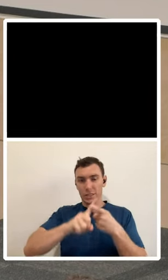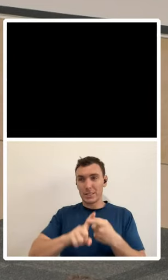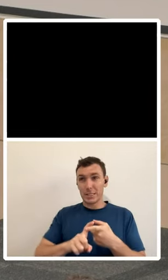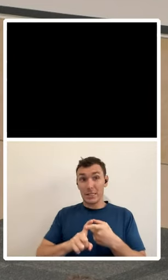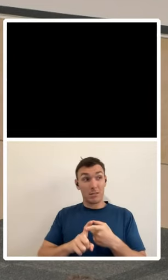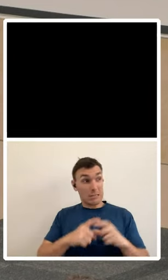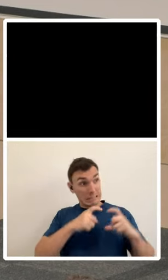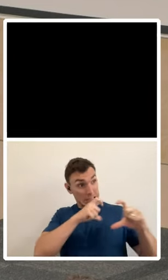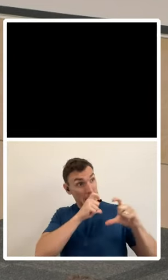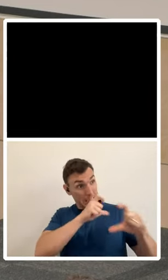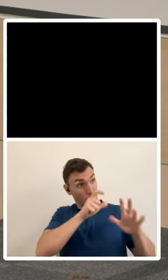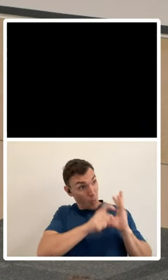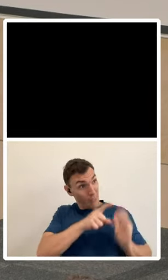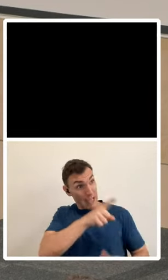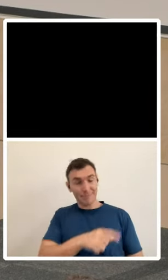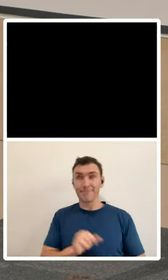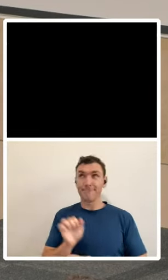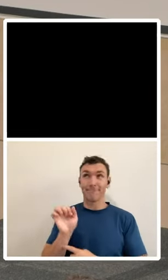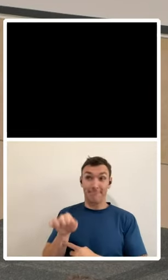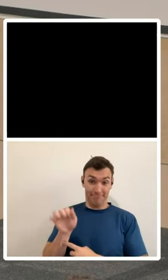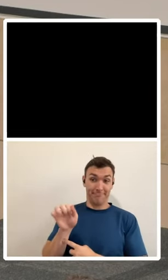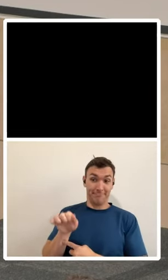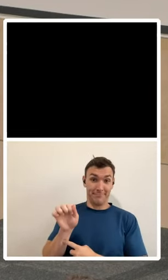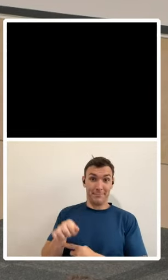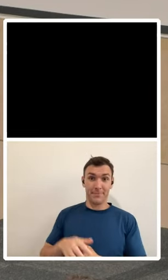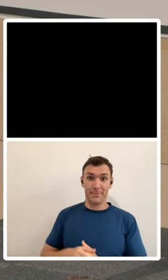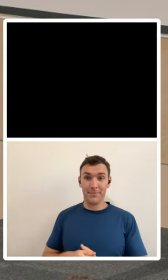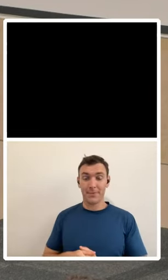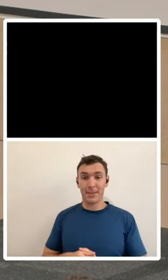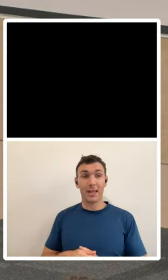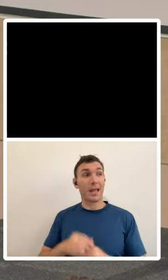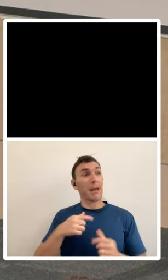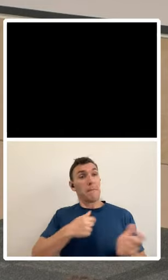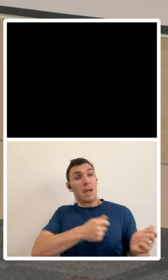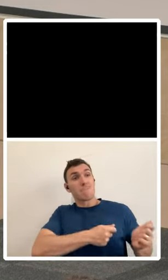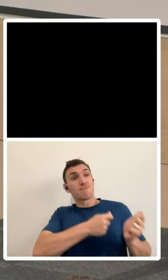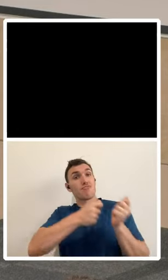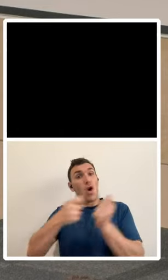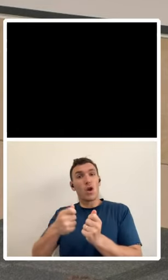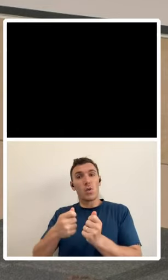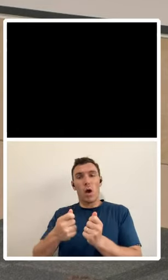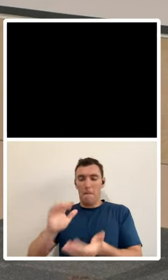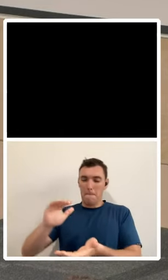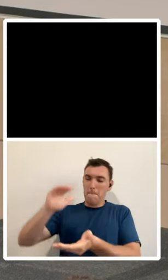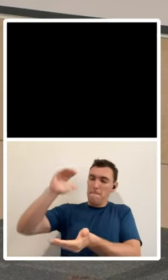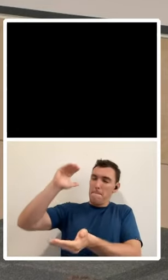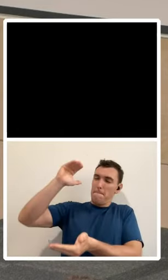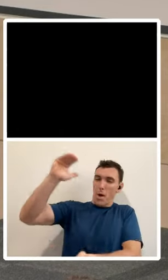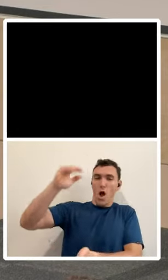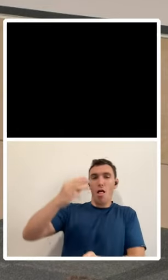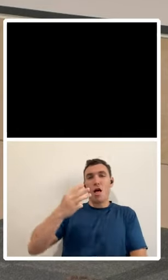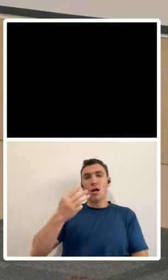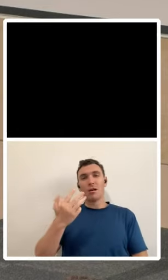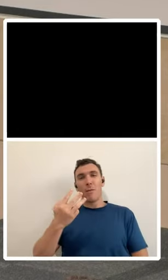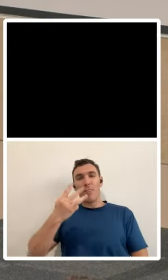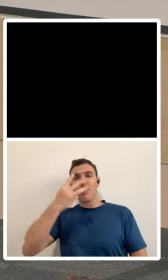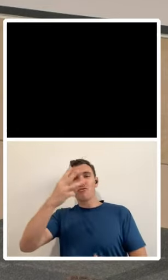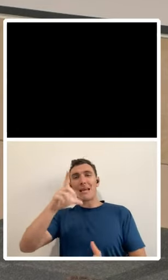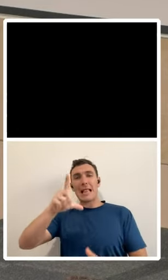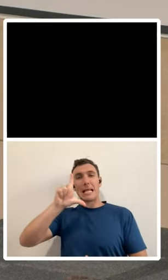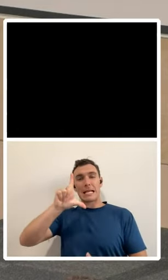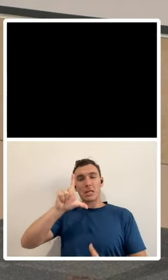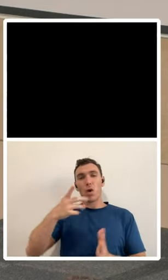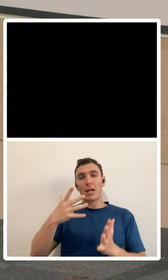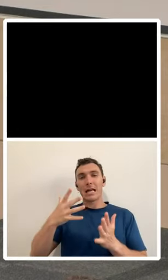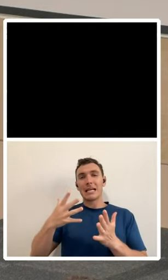I brought a 3-litre bottle of like Tesco cider. Gorgeous. And I was like, obviously this is going to be like American Pie, right? So I went like, with like the maths